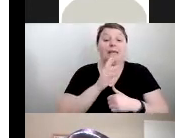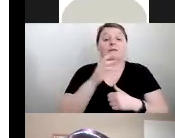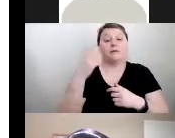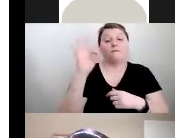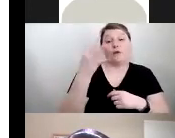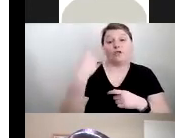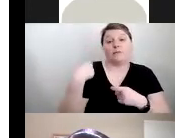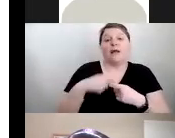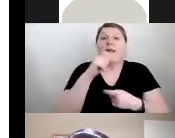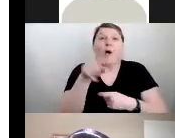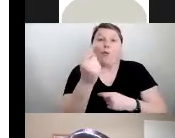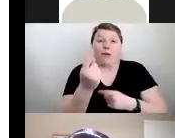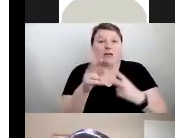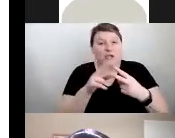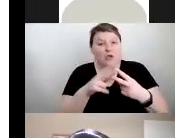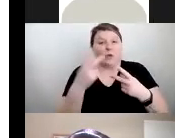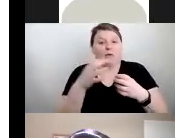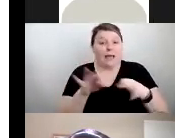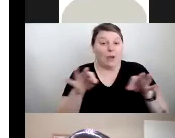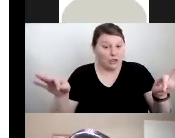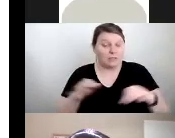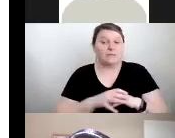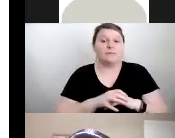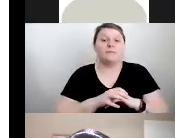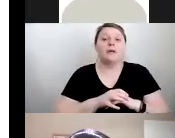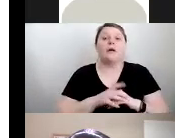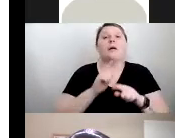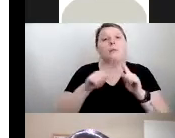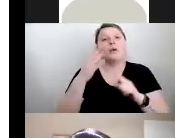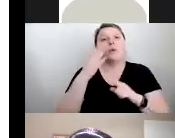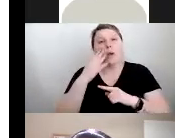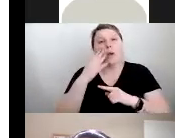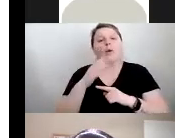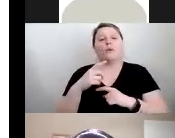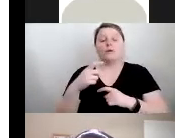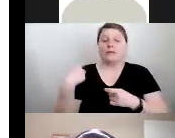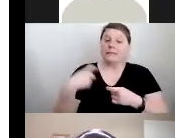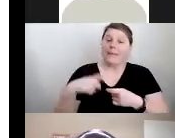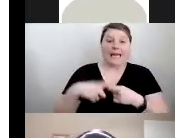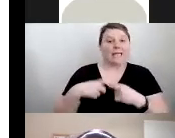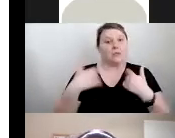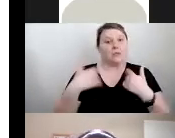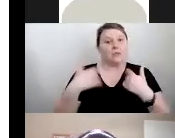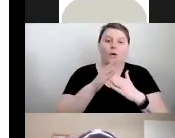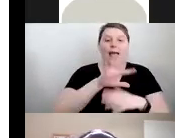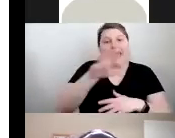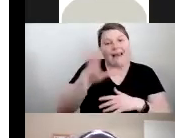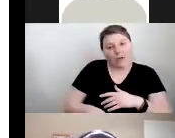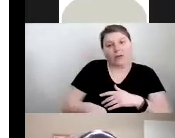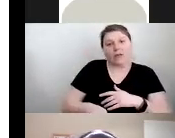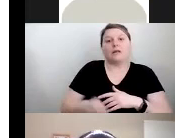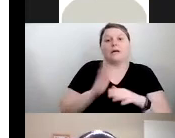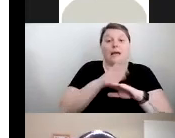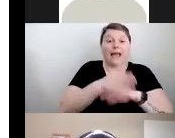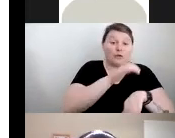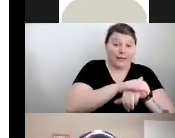even these two languages, although when you talk about Latin America, Spanish is king, and when you talk about Africa, after